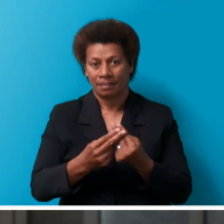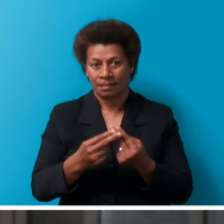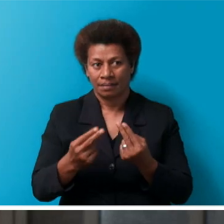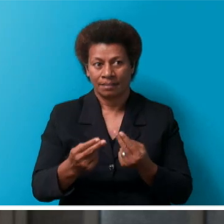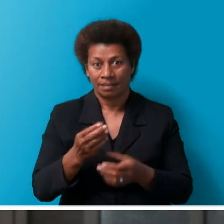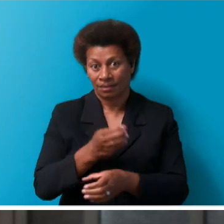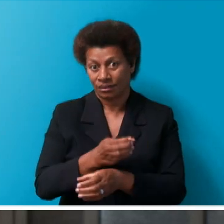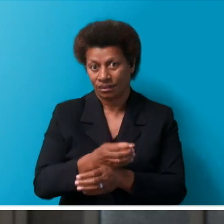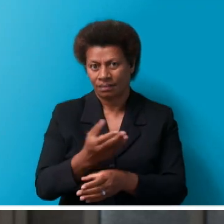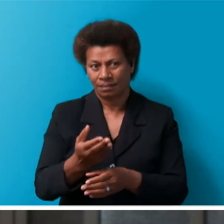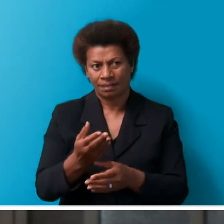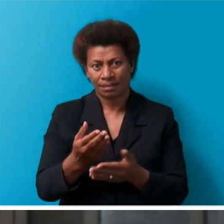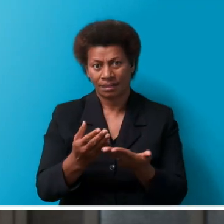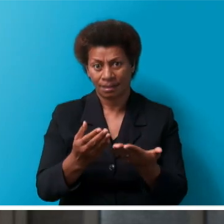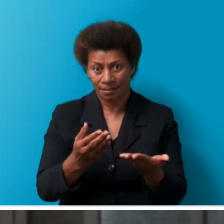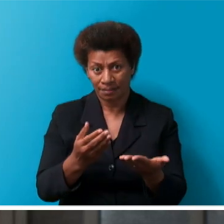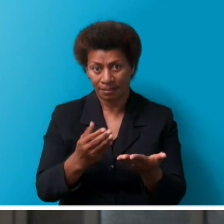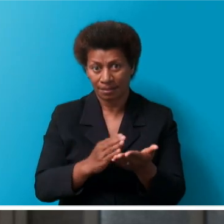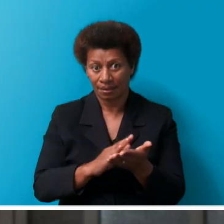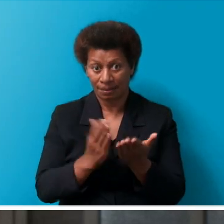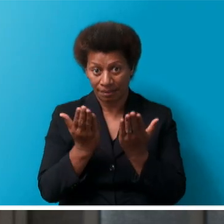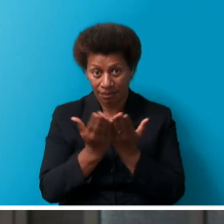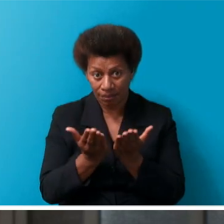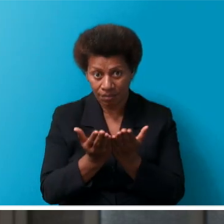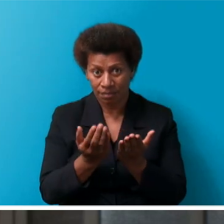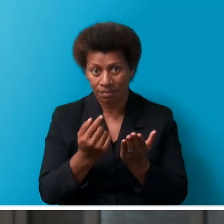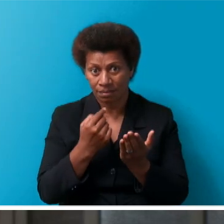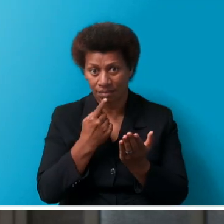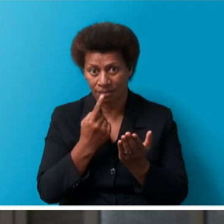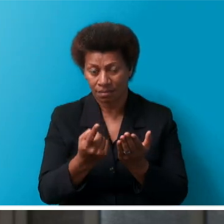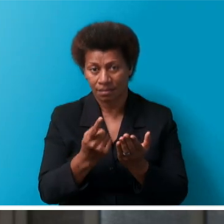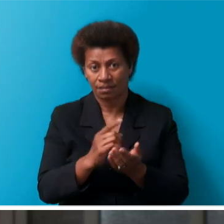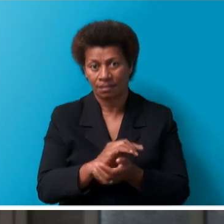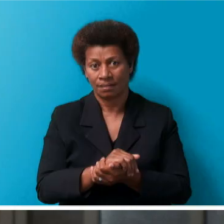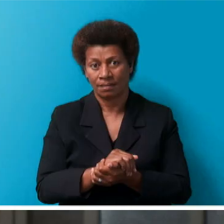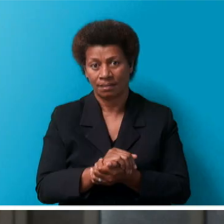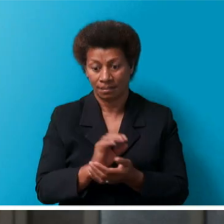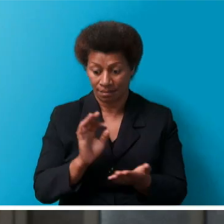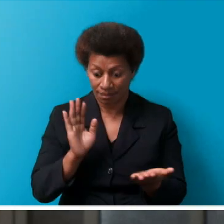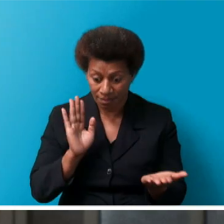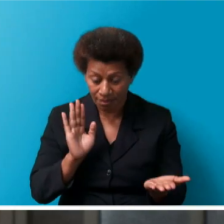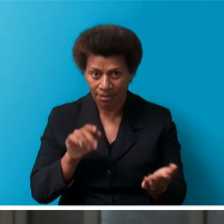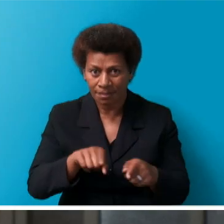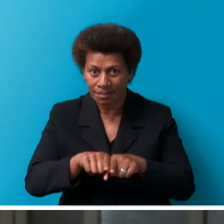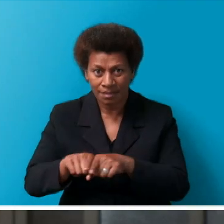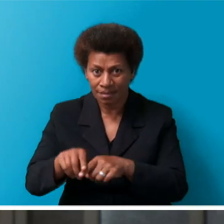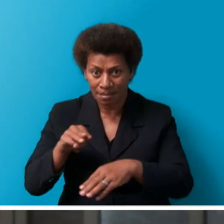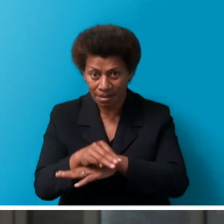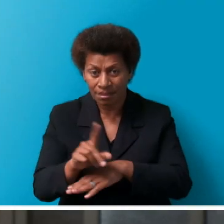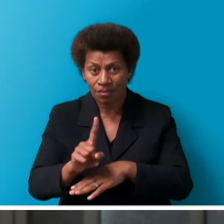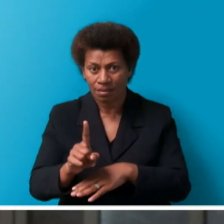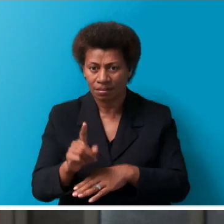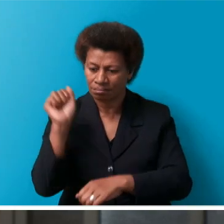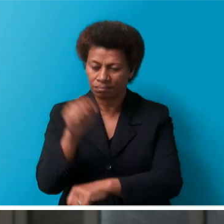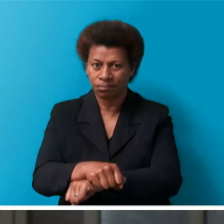called Fagun. At the end of the month, there is bonfire, signifying defeat of evil Holika by